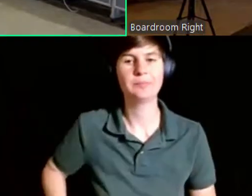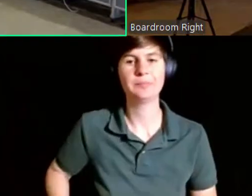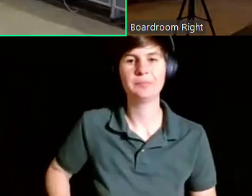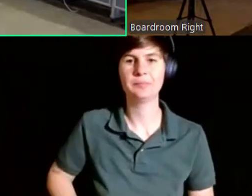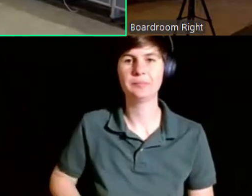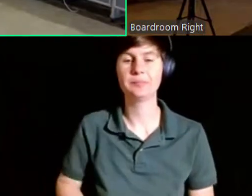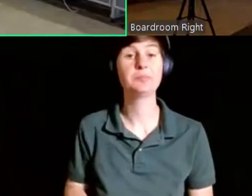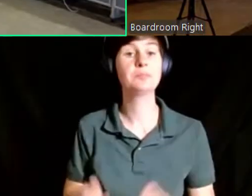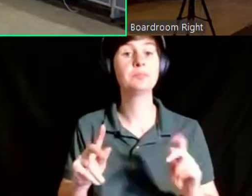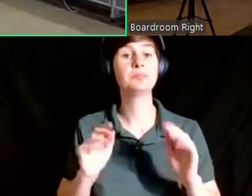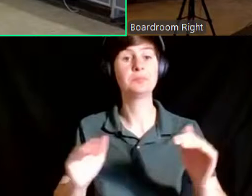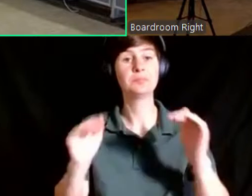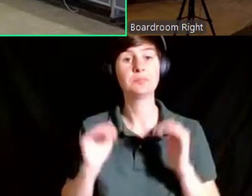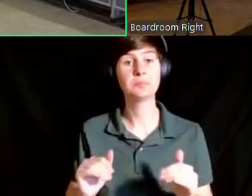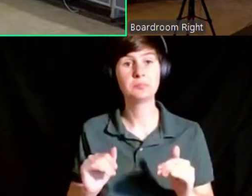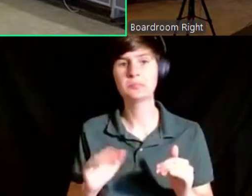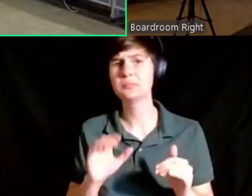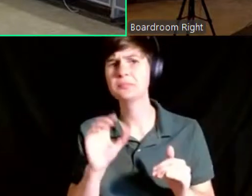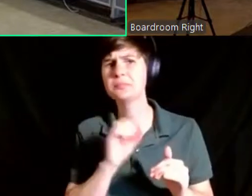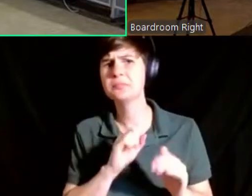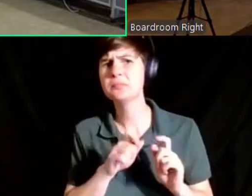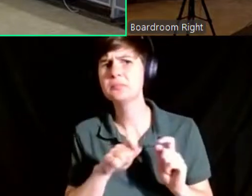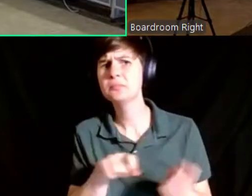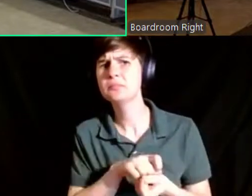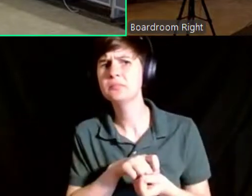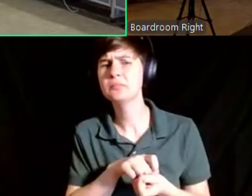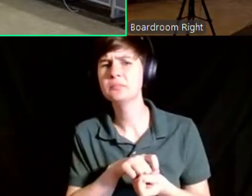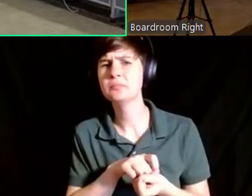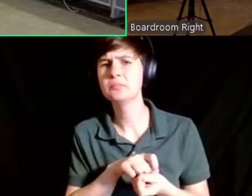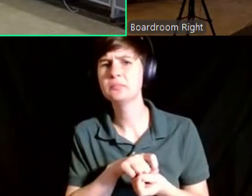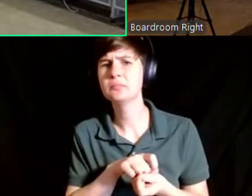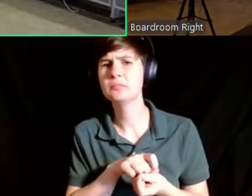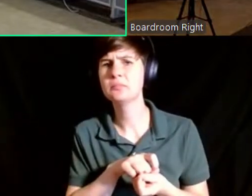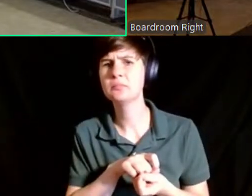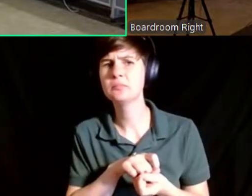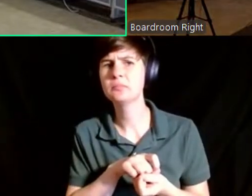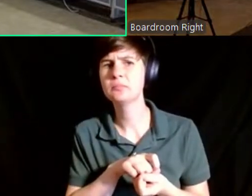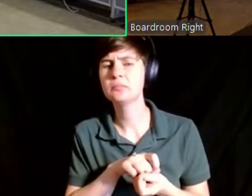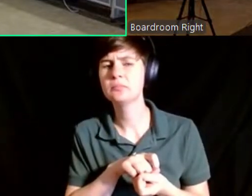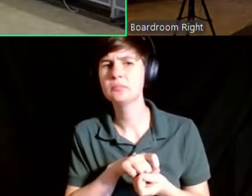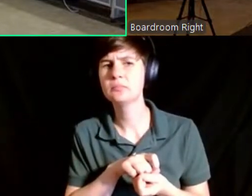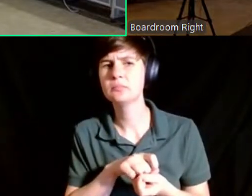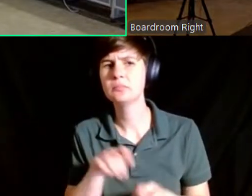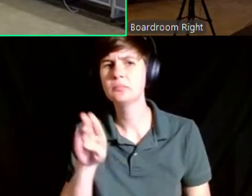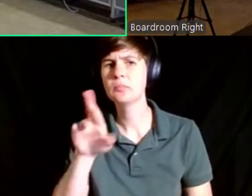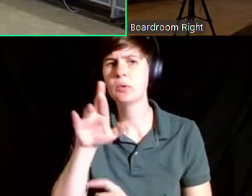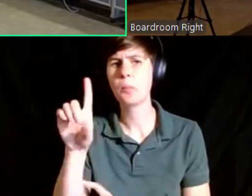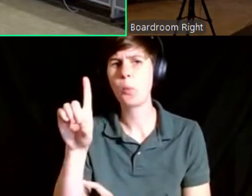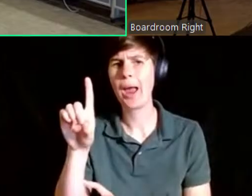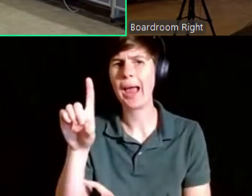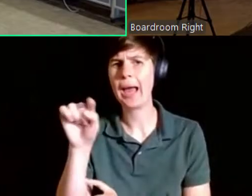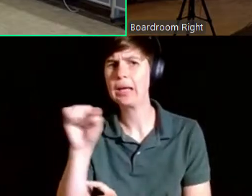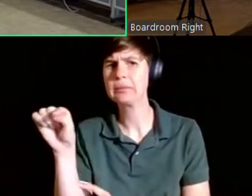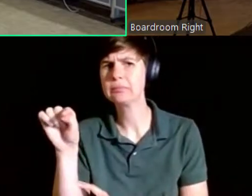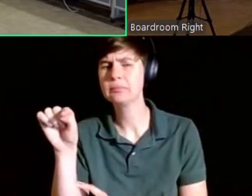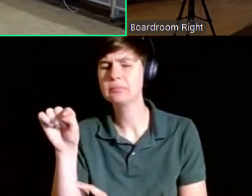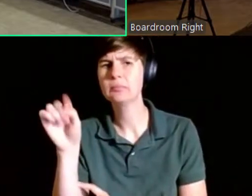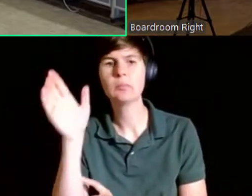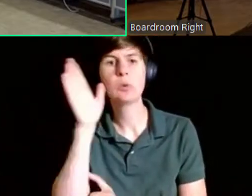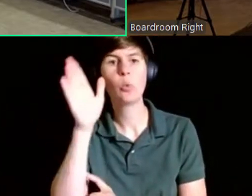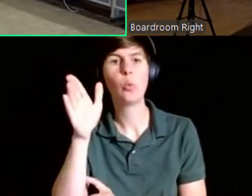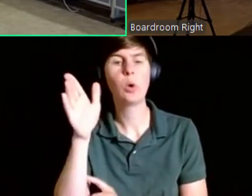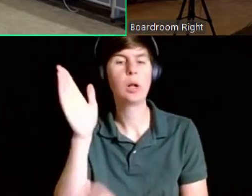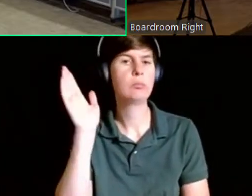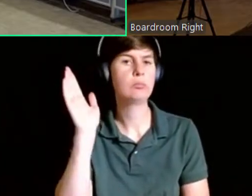And so next we have, although I guess there was a change in name, is it Brad Topol is presenting CDOT updates. Sorry,